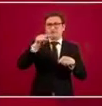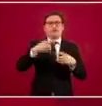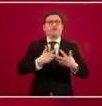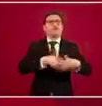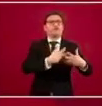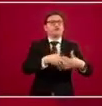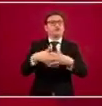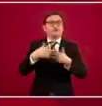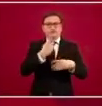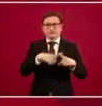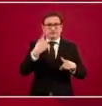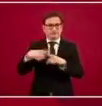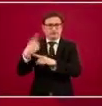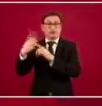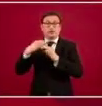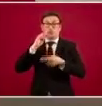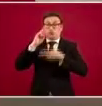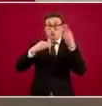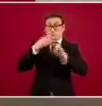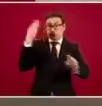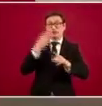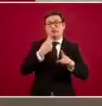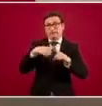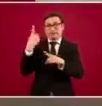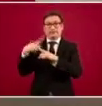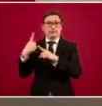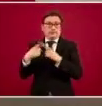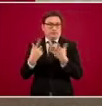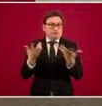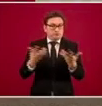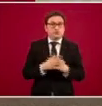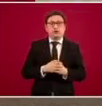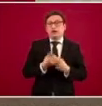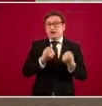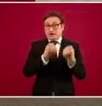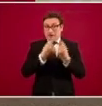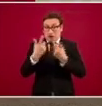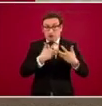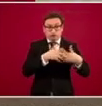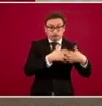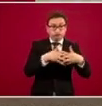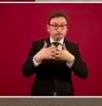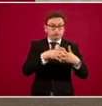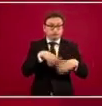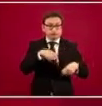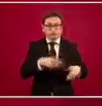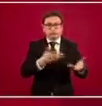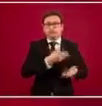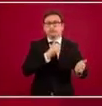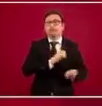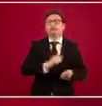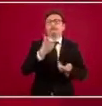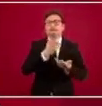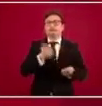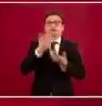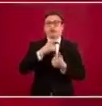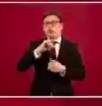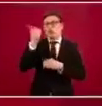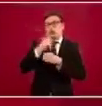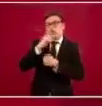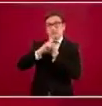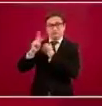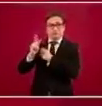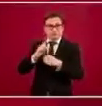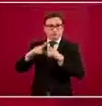terms, and it has multiple manufacturing sites and companies, and some of them are great manufacturers for the